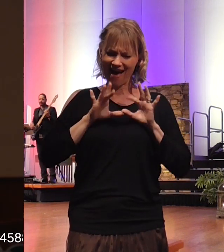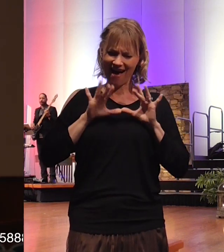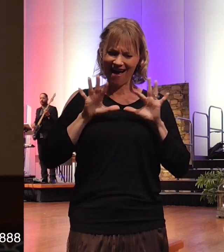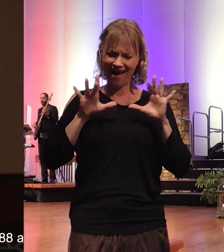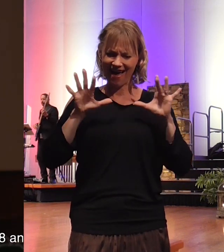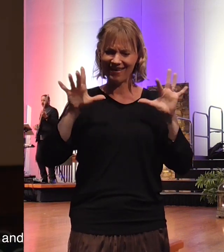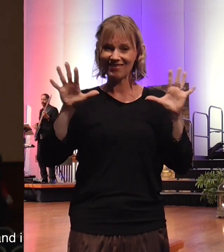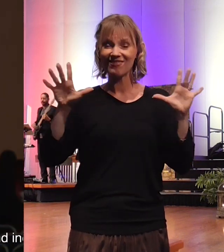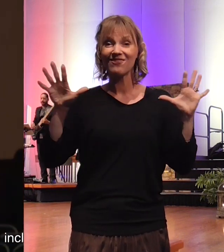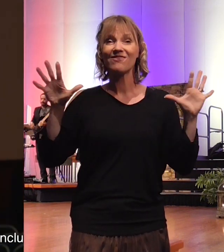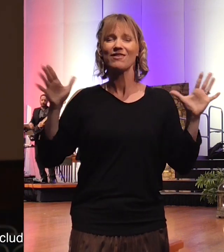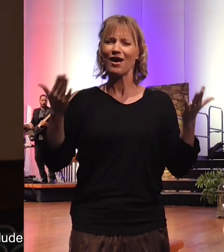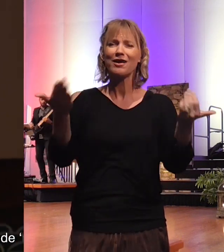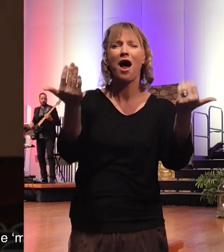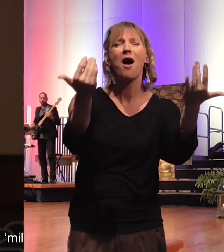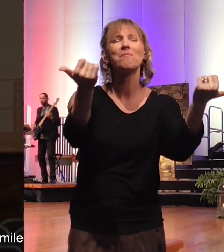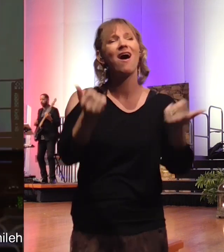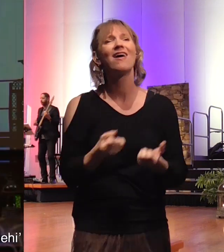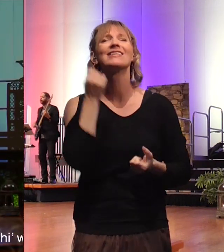lives. Come on, sing it.